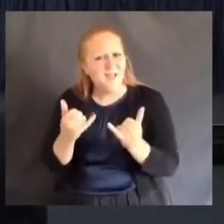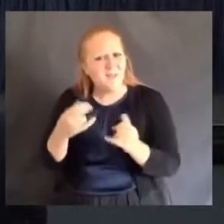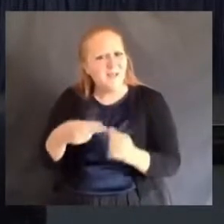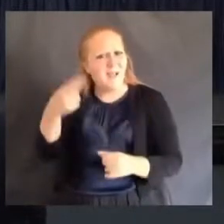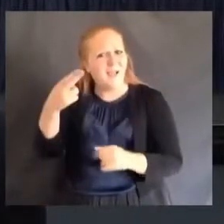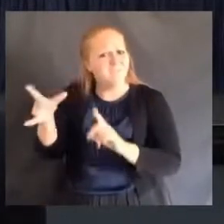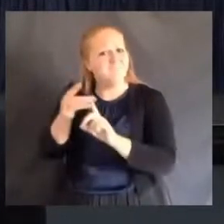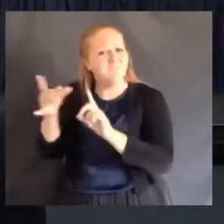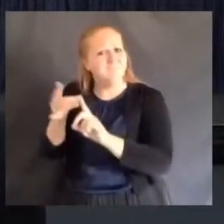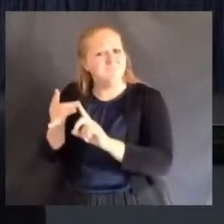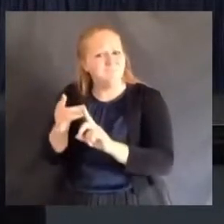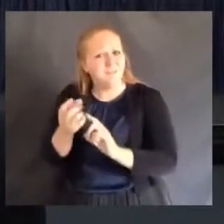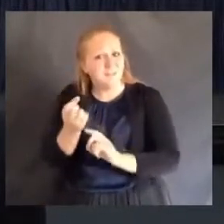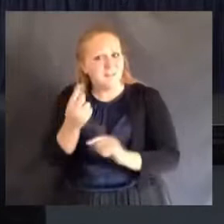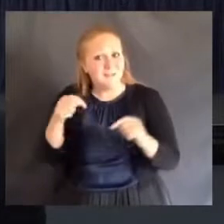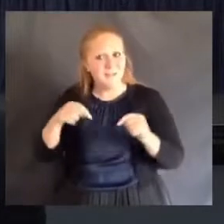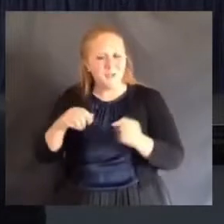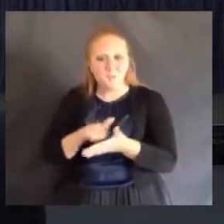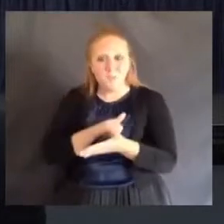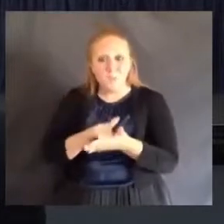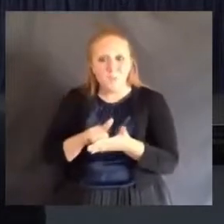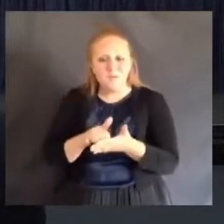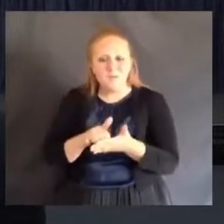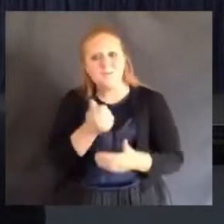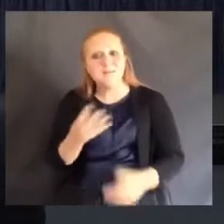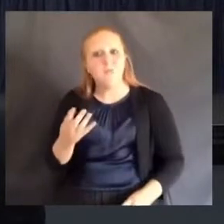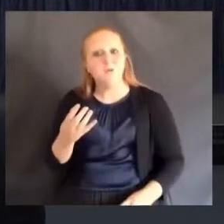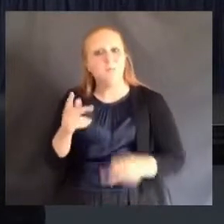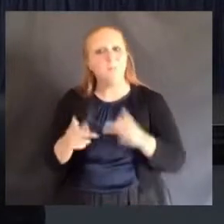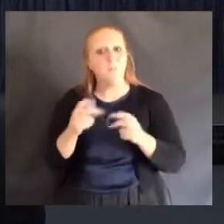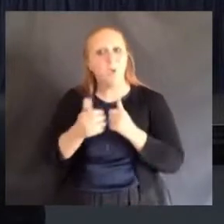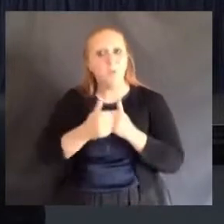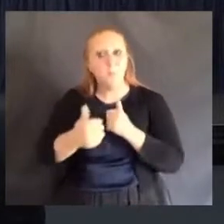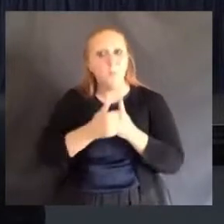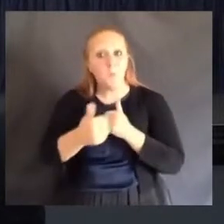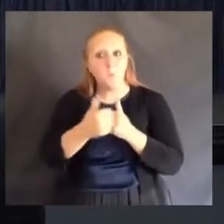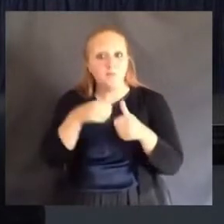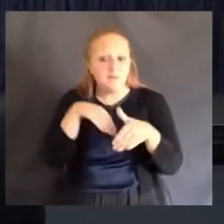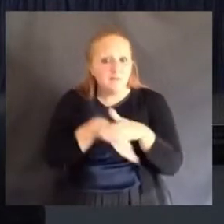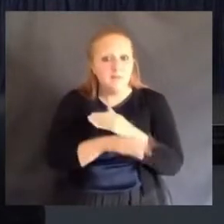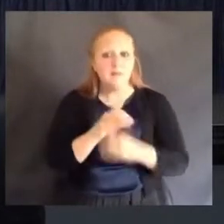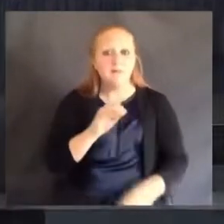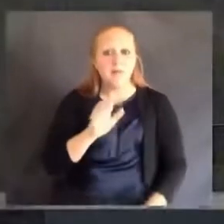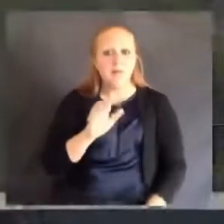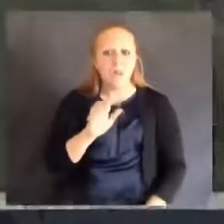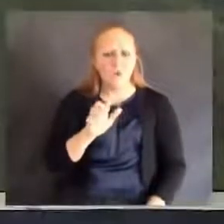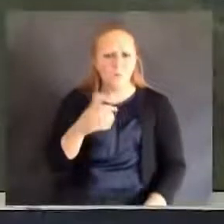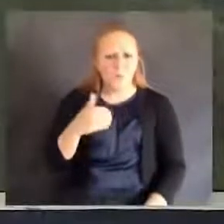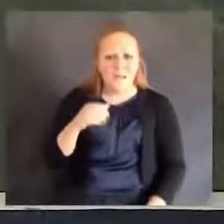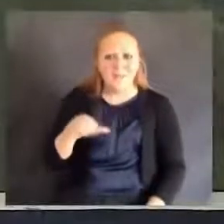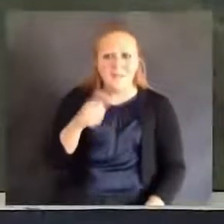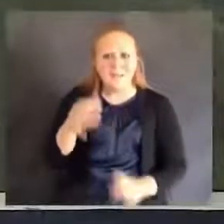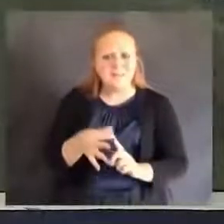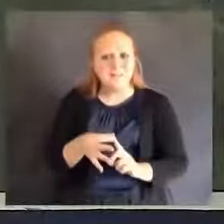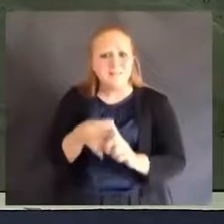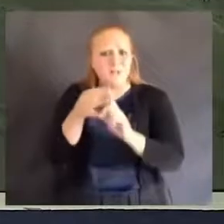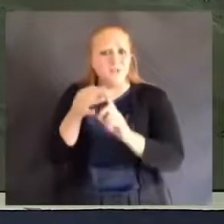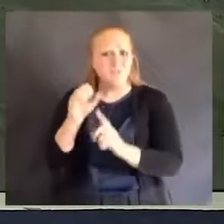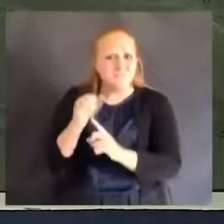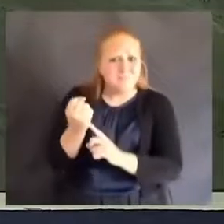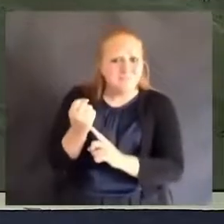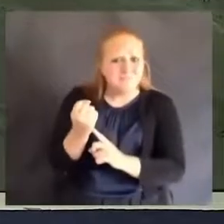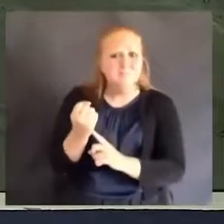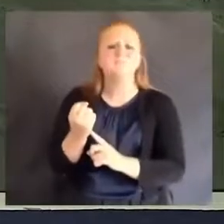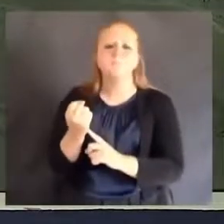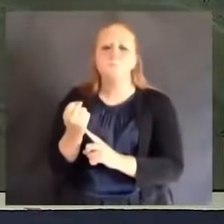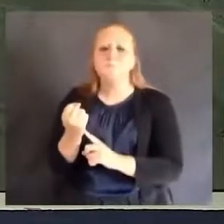area. Have you spoken to him, and is there any consideration to take Delaware off the list or carve out some special exceptions? We are looking at that, Luis, because he does have a good